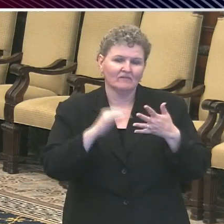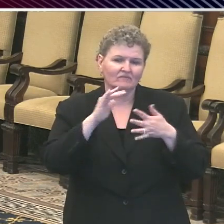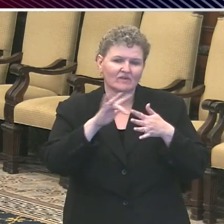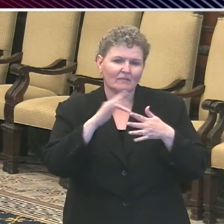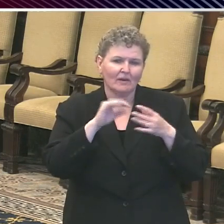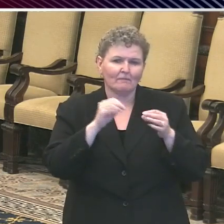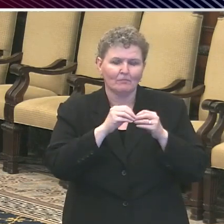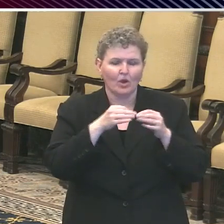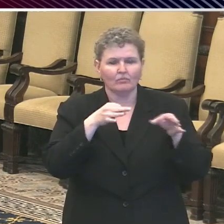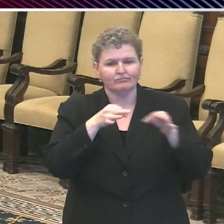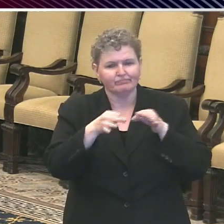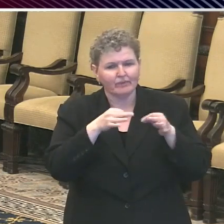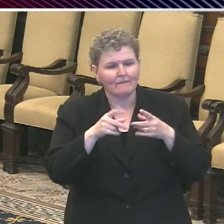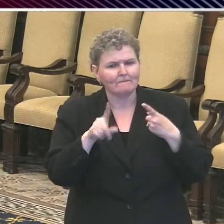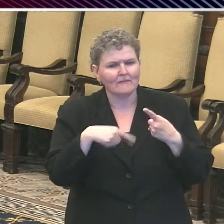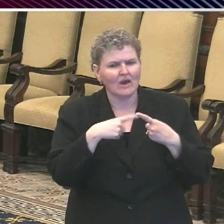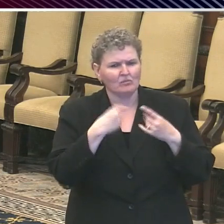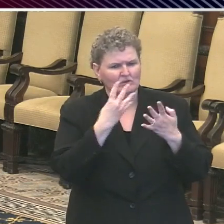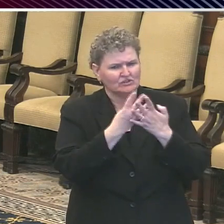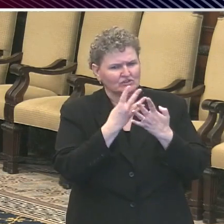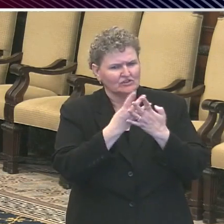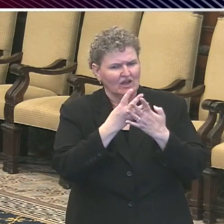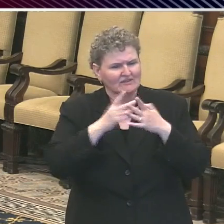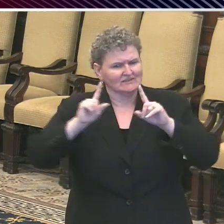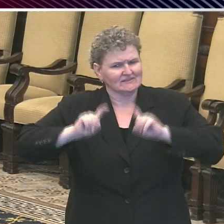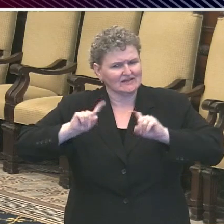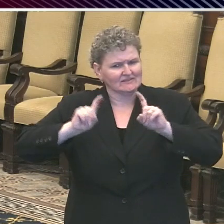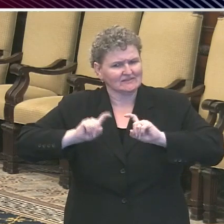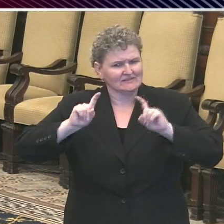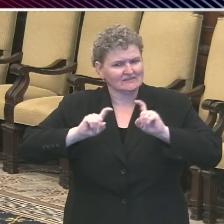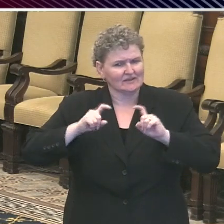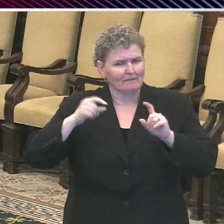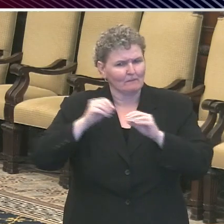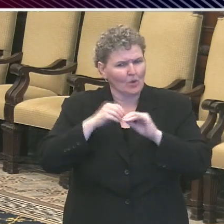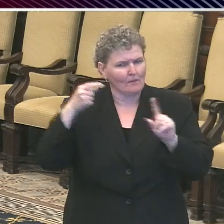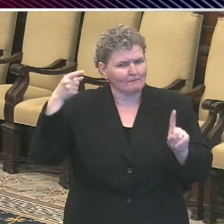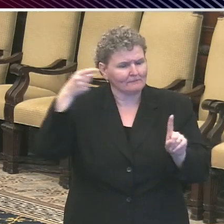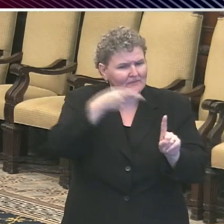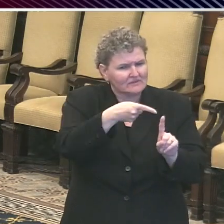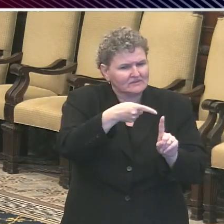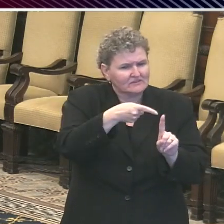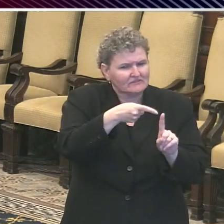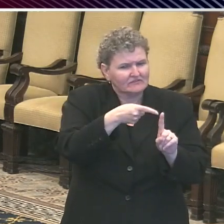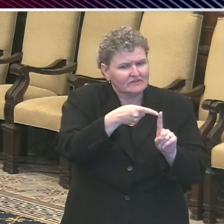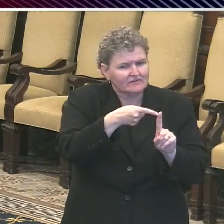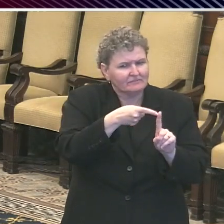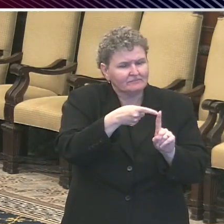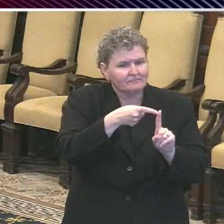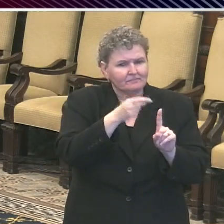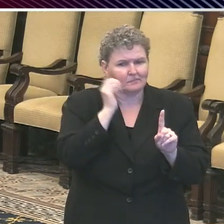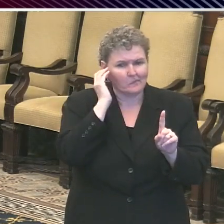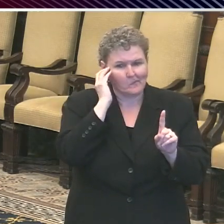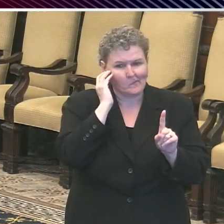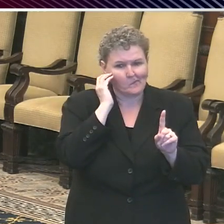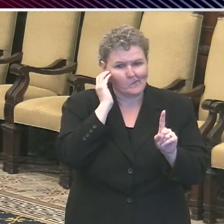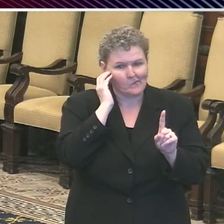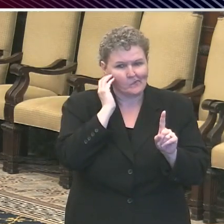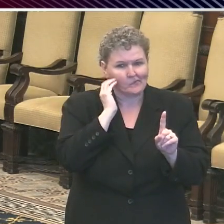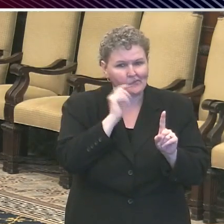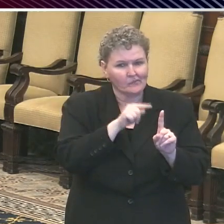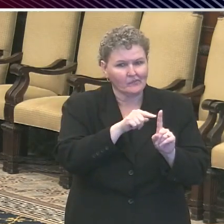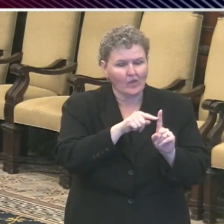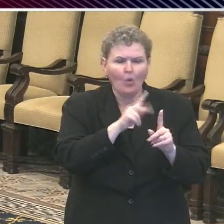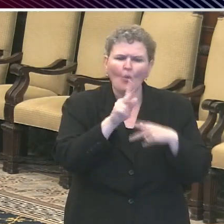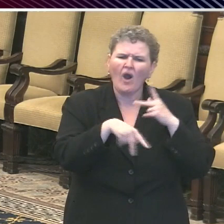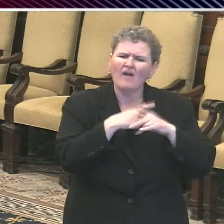about the jail testing. Specifically, I was wondering if we could know what kinds of tests are